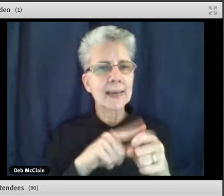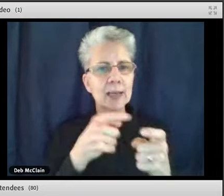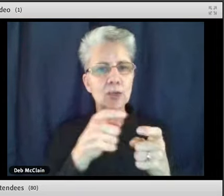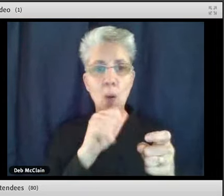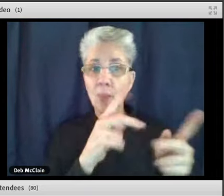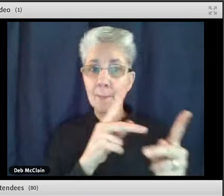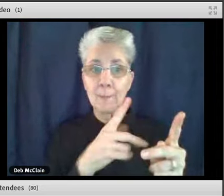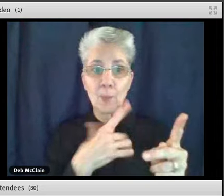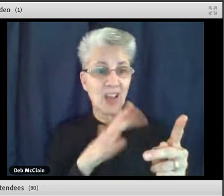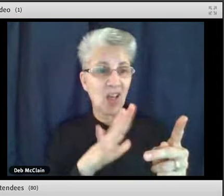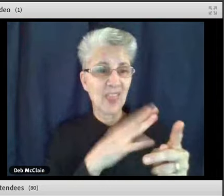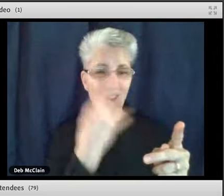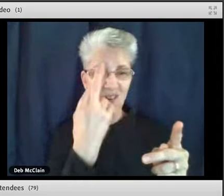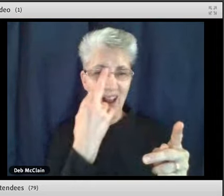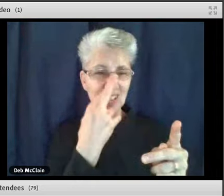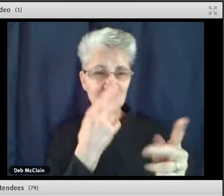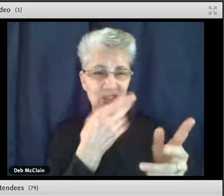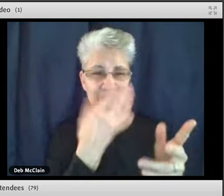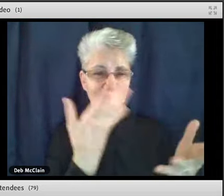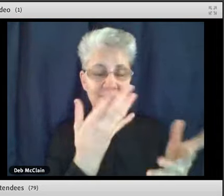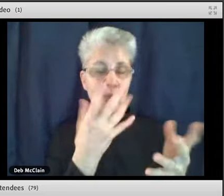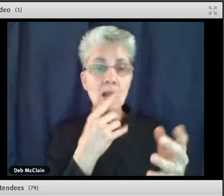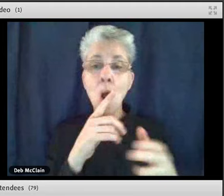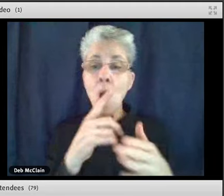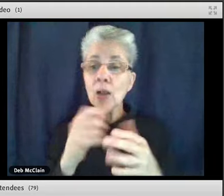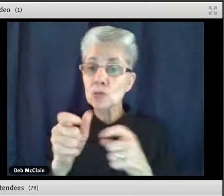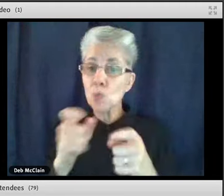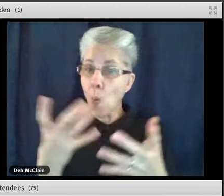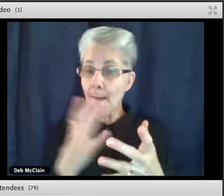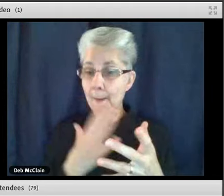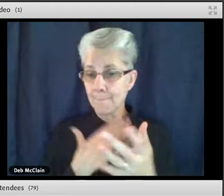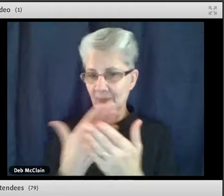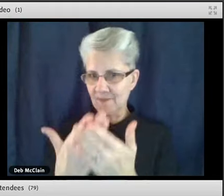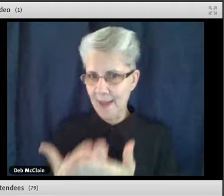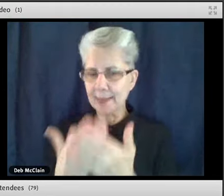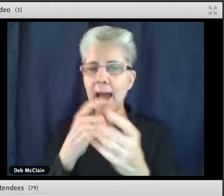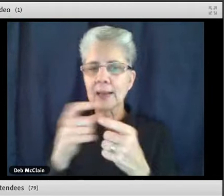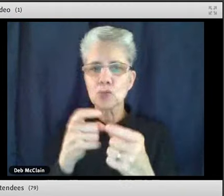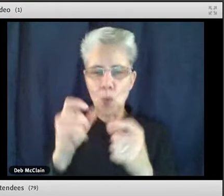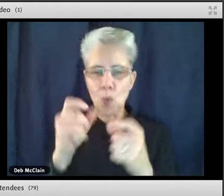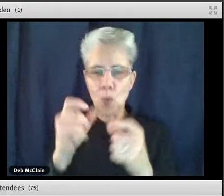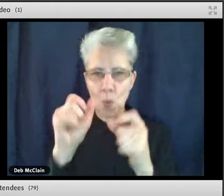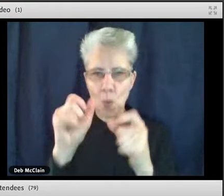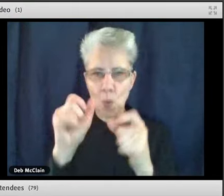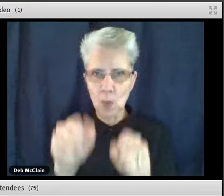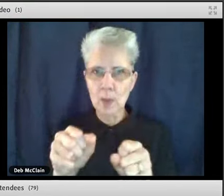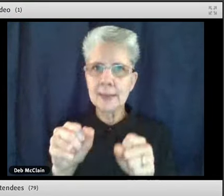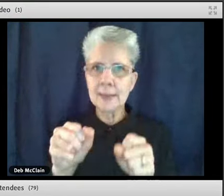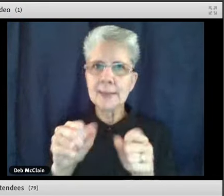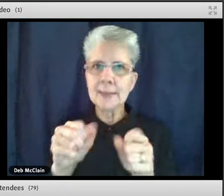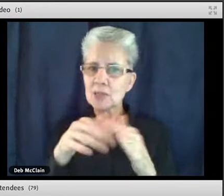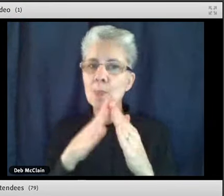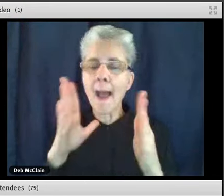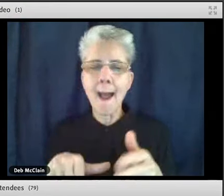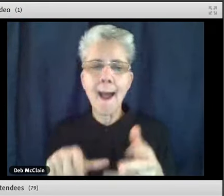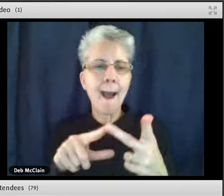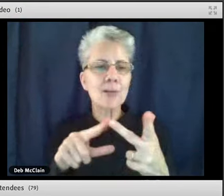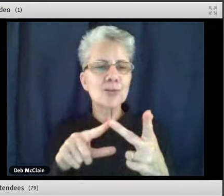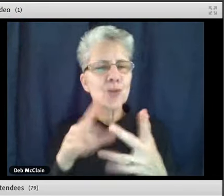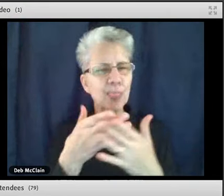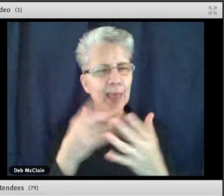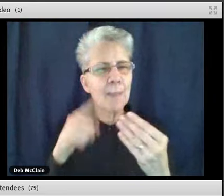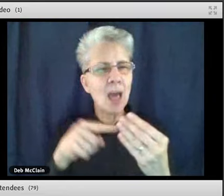your mind. And if not, I've got a phone number that you can call. It's free.